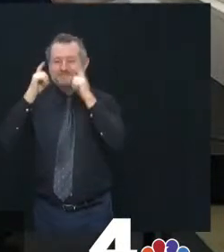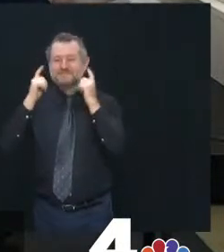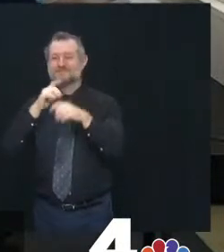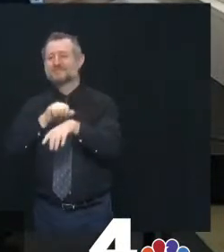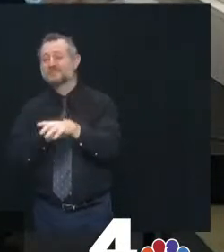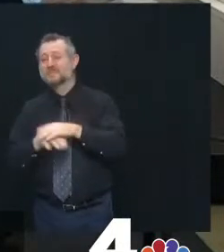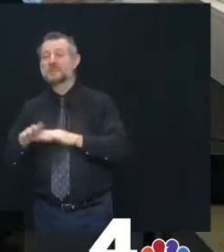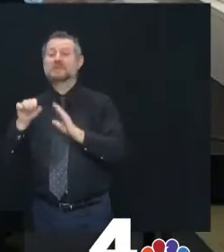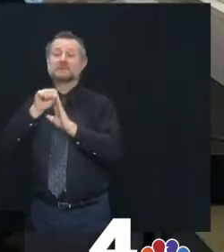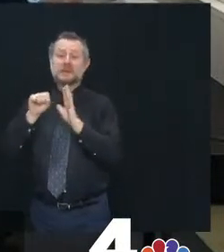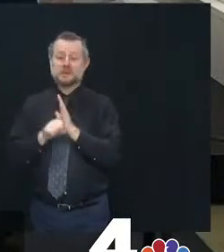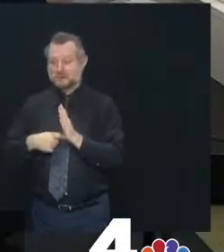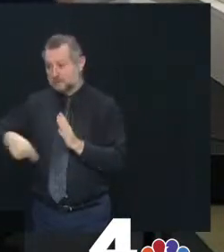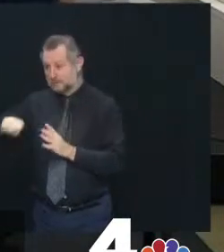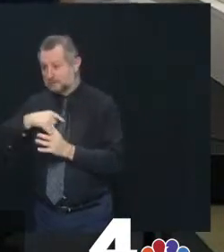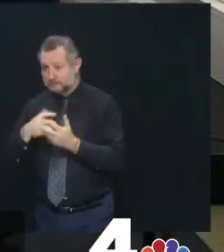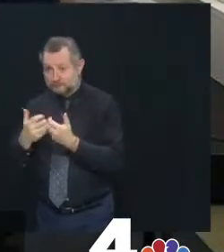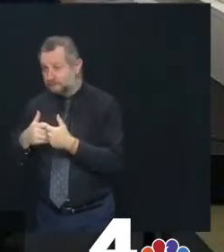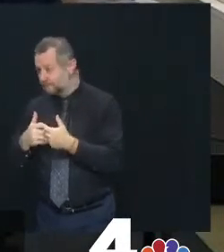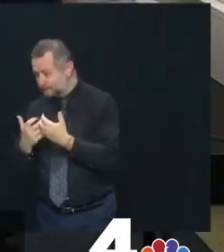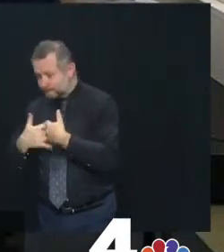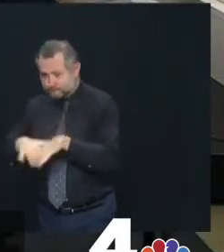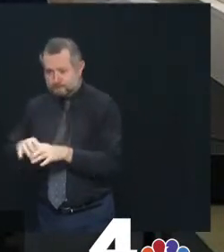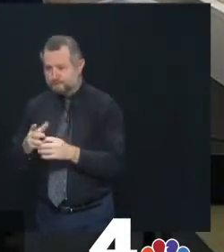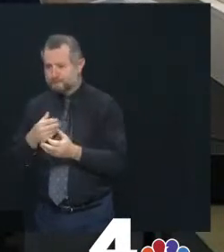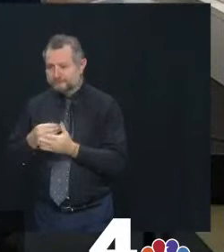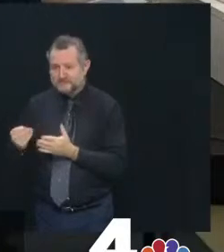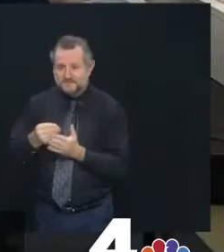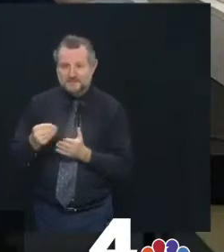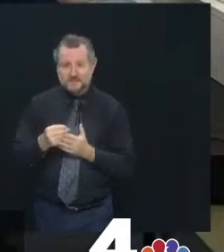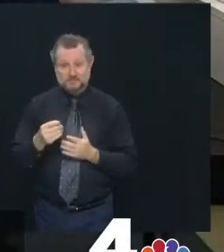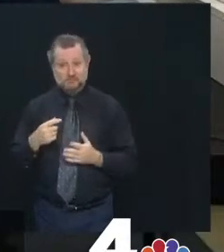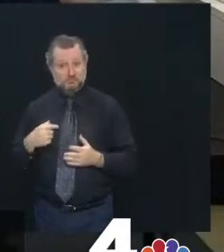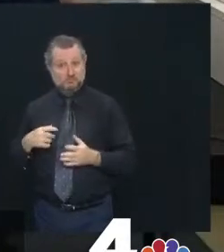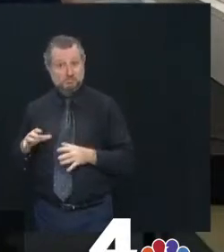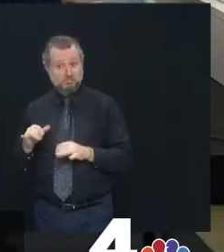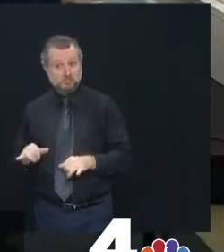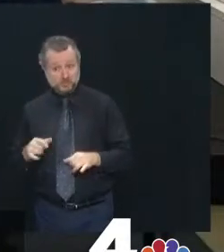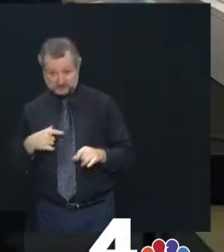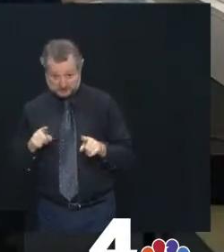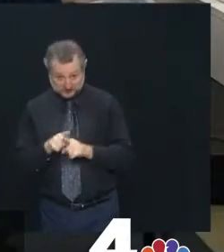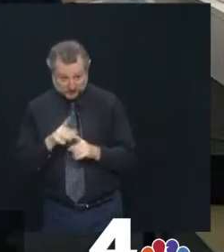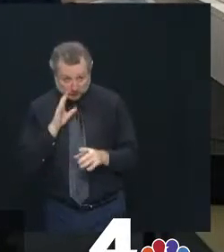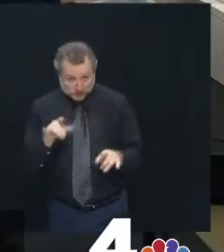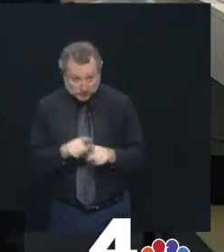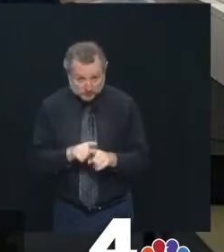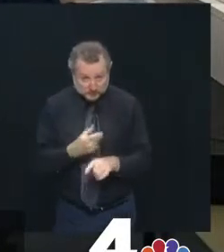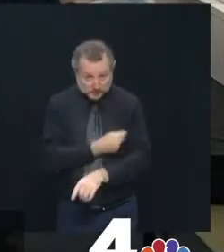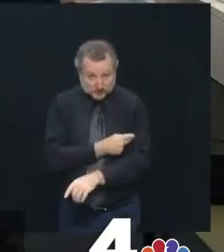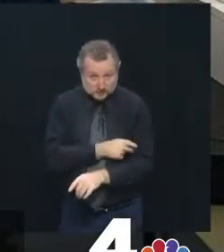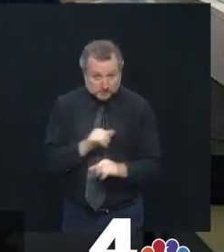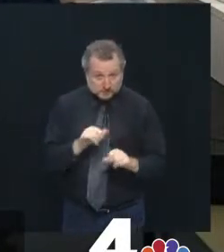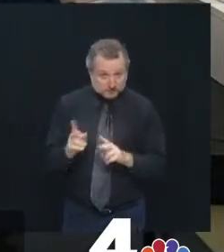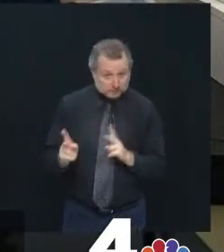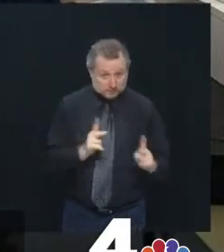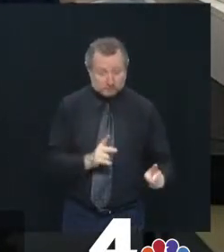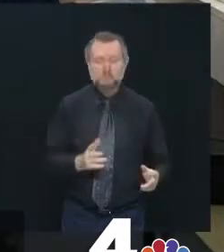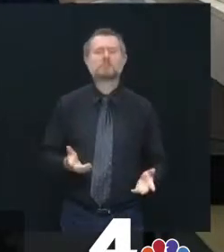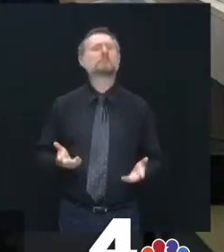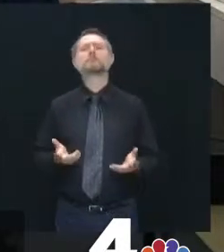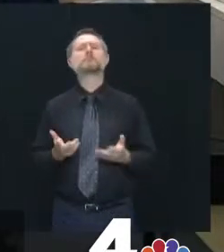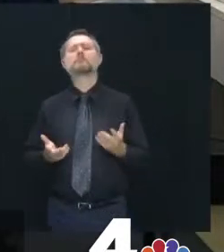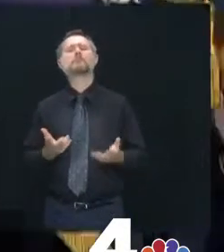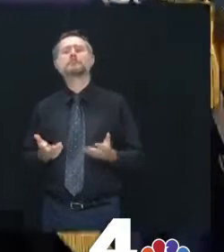more viable marketplace? That is exactly right. You'd have to do that again possibly if you don't get these answers. Something like that.